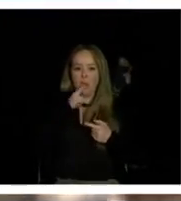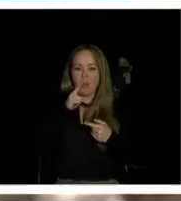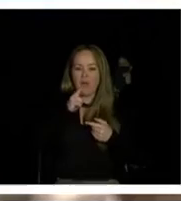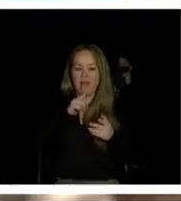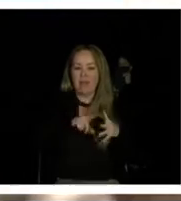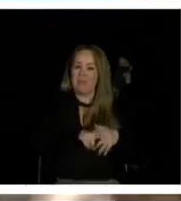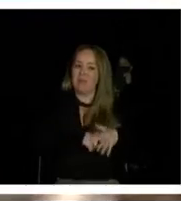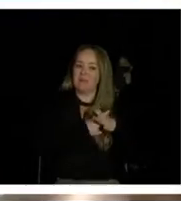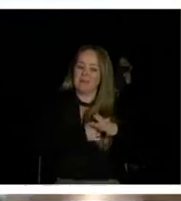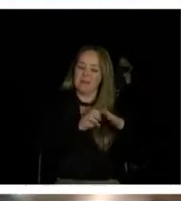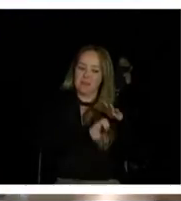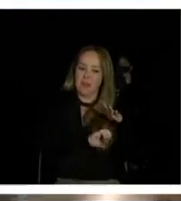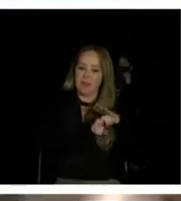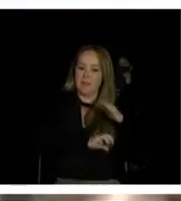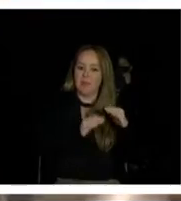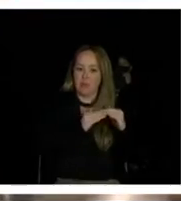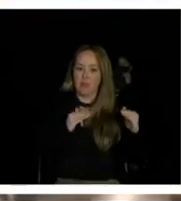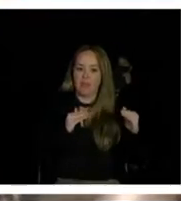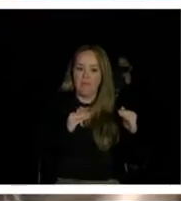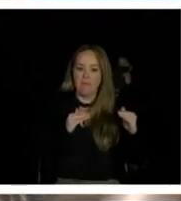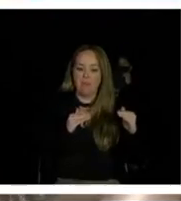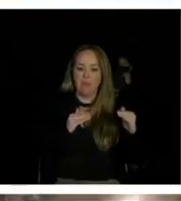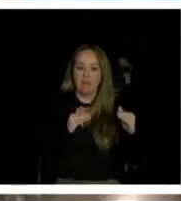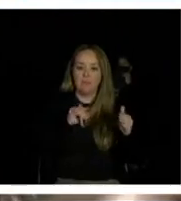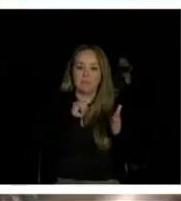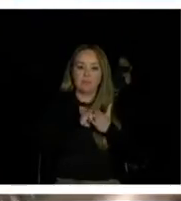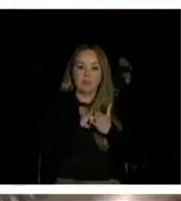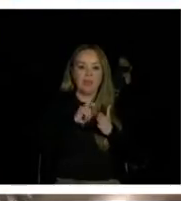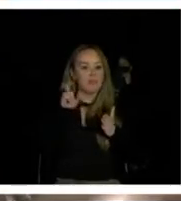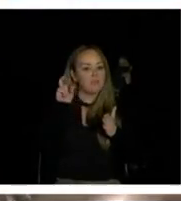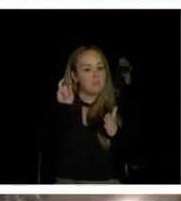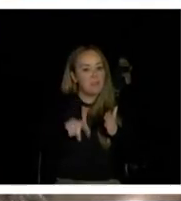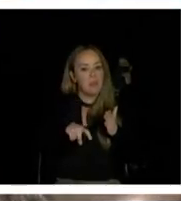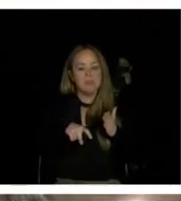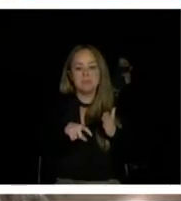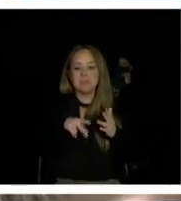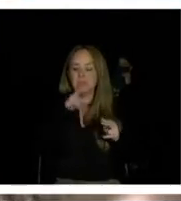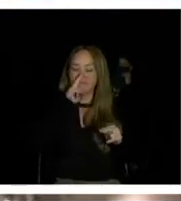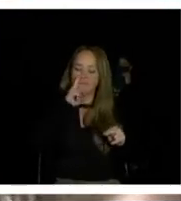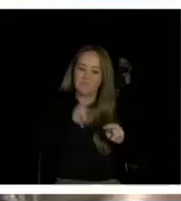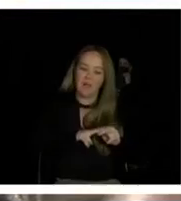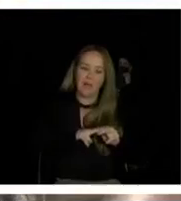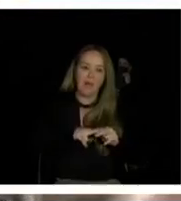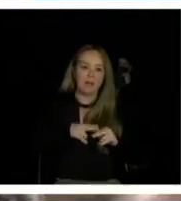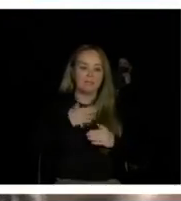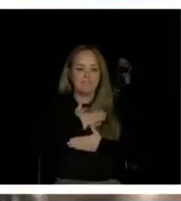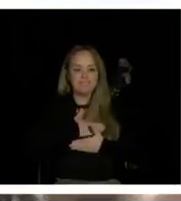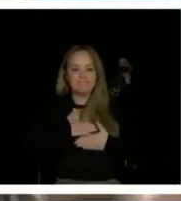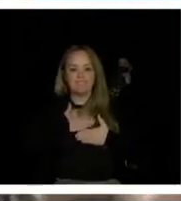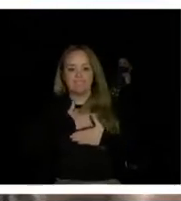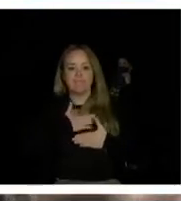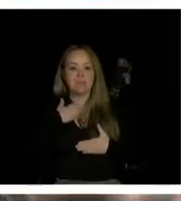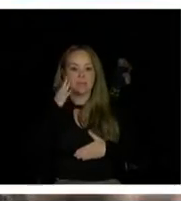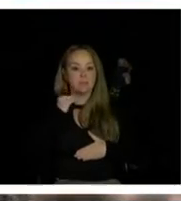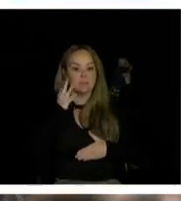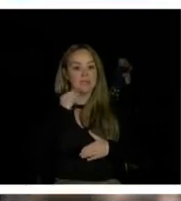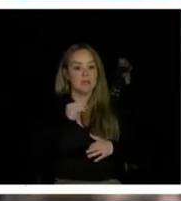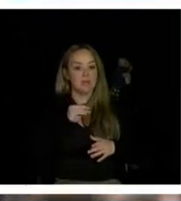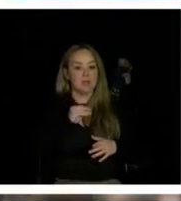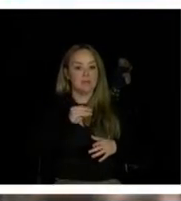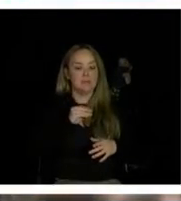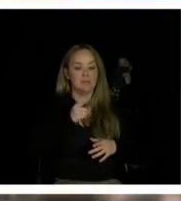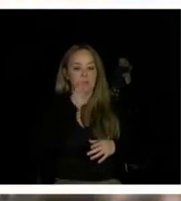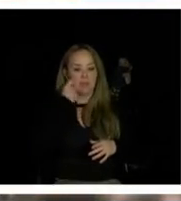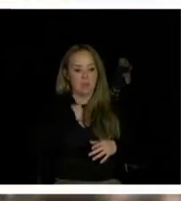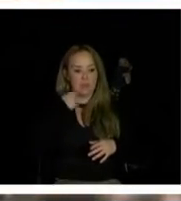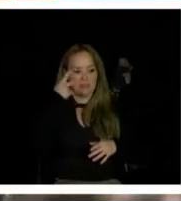at the elementary level. Mm-hmm. That has to be such a fun, joyous experience. Because